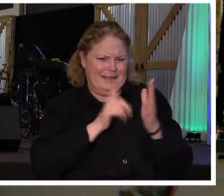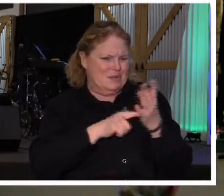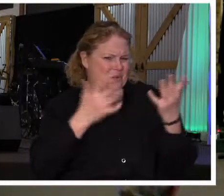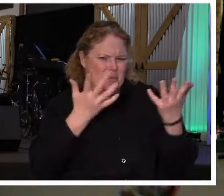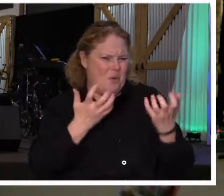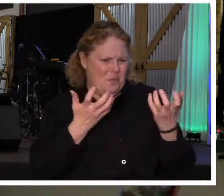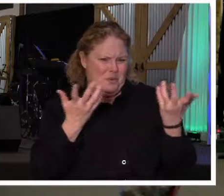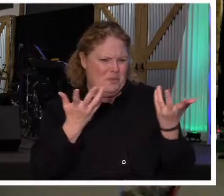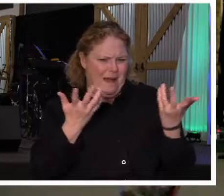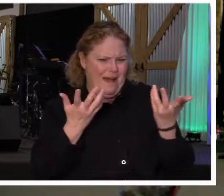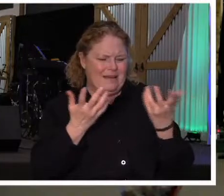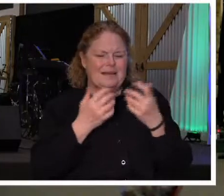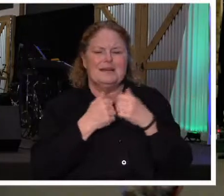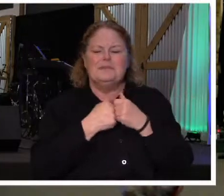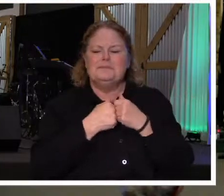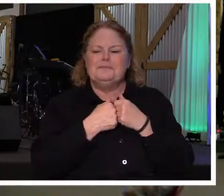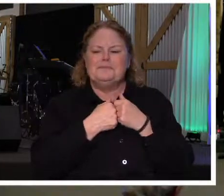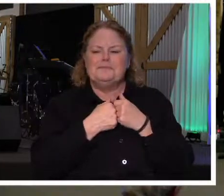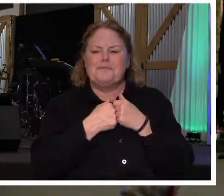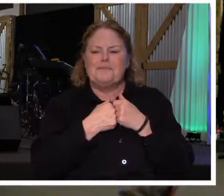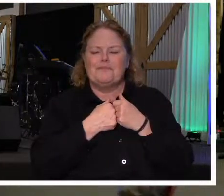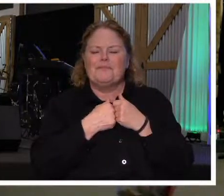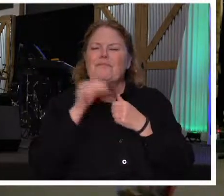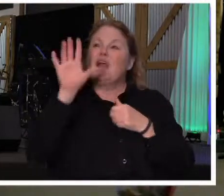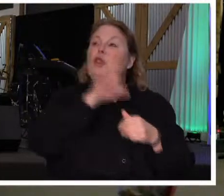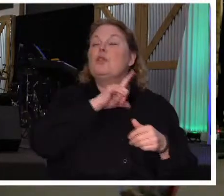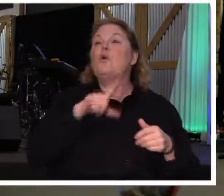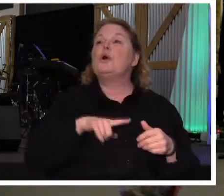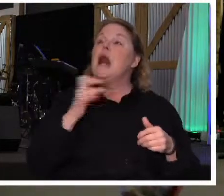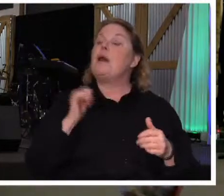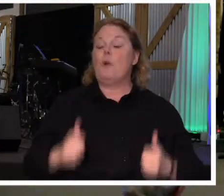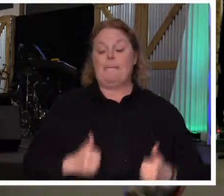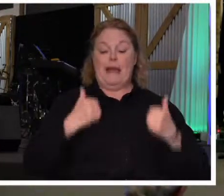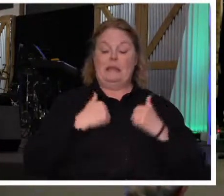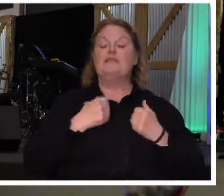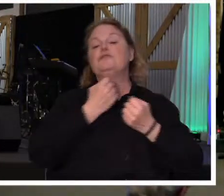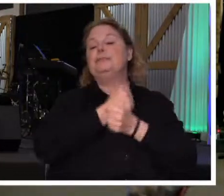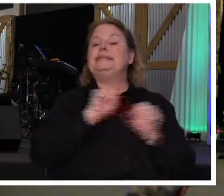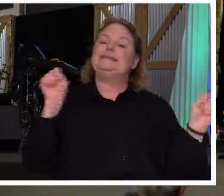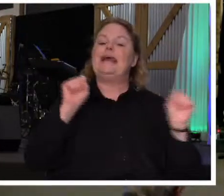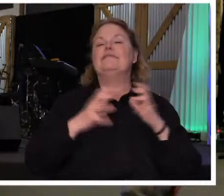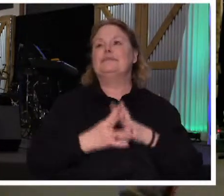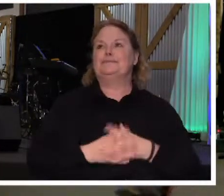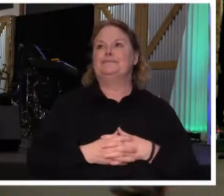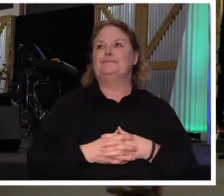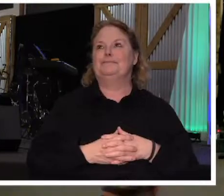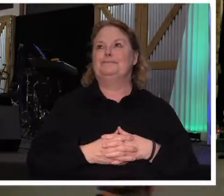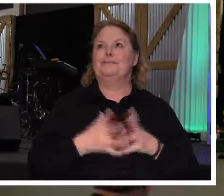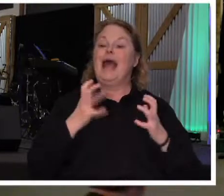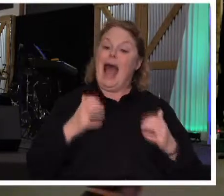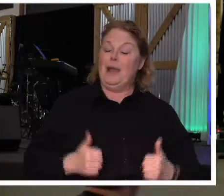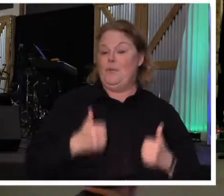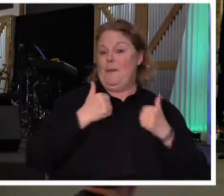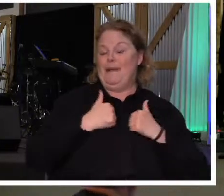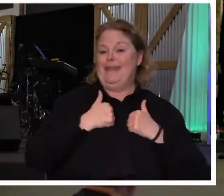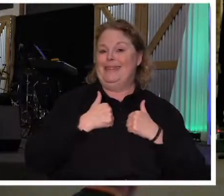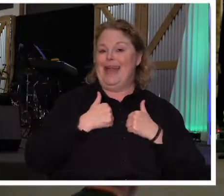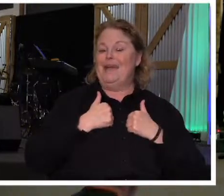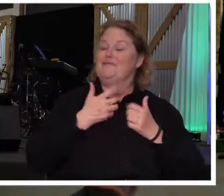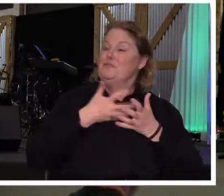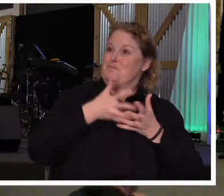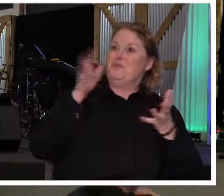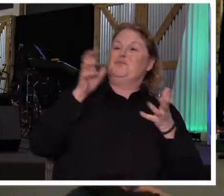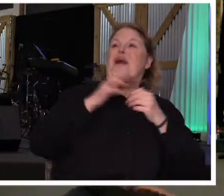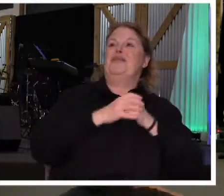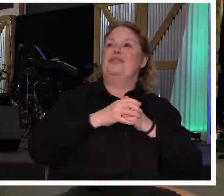when we are asking God for things is this: Lord, I want a safe life, a tidy life, and help me look out for number one. If you'll do